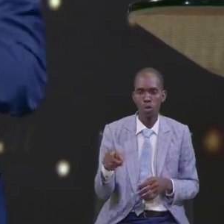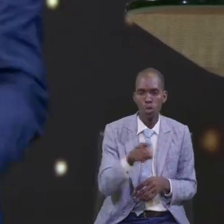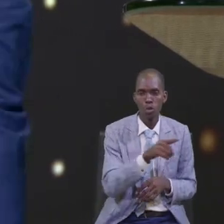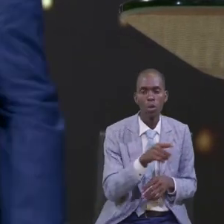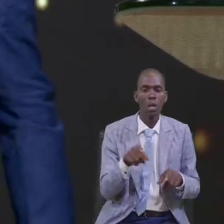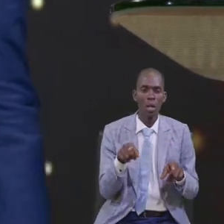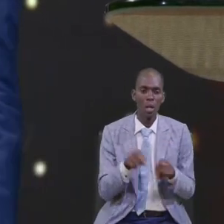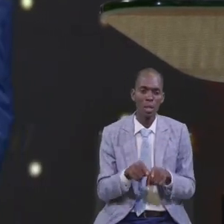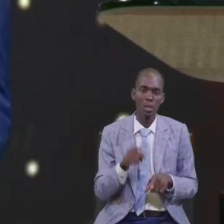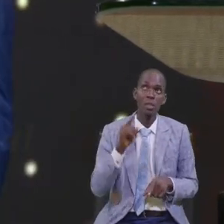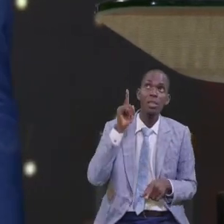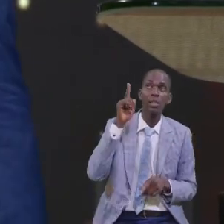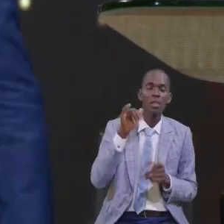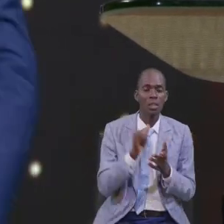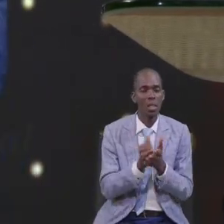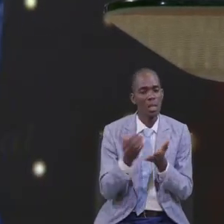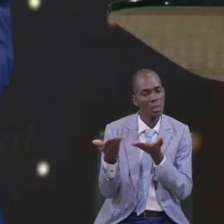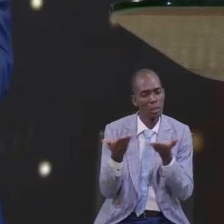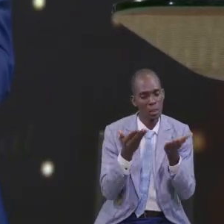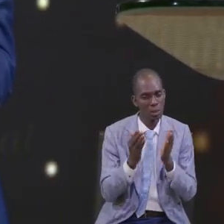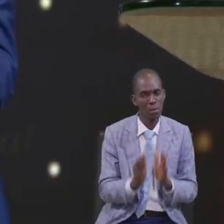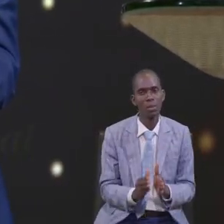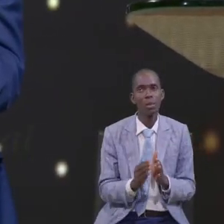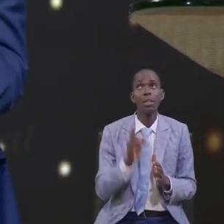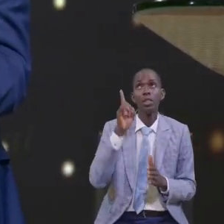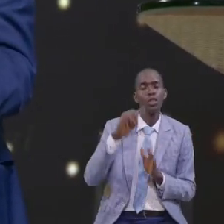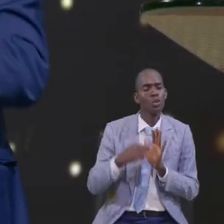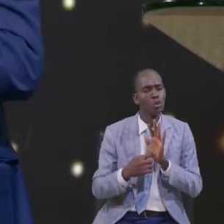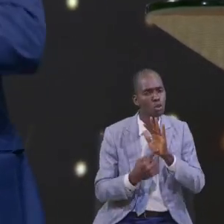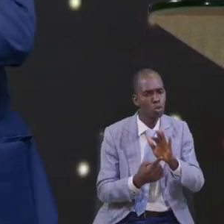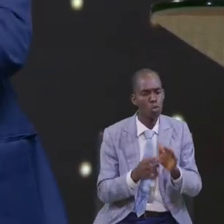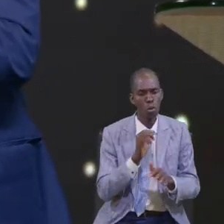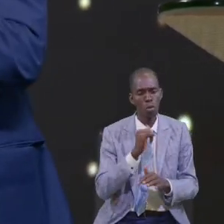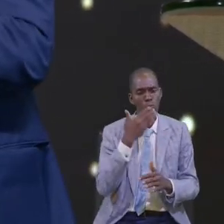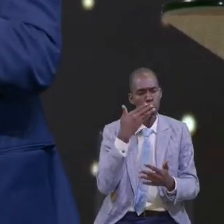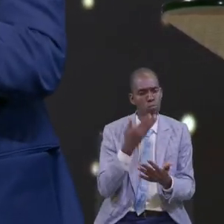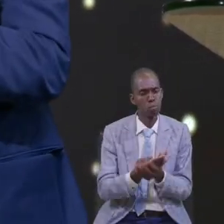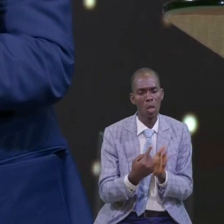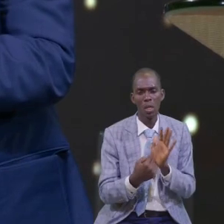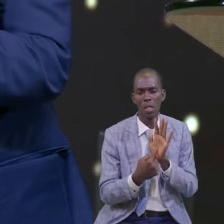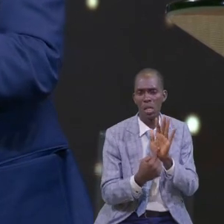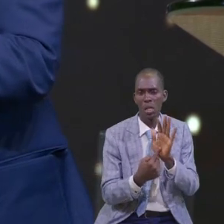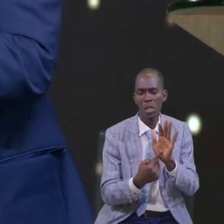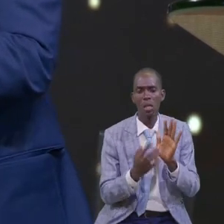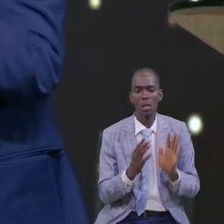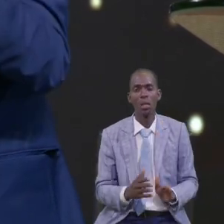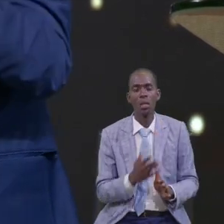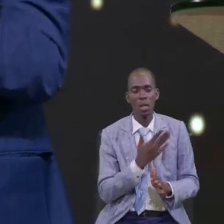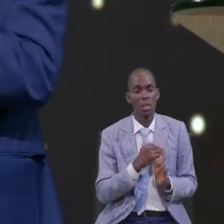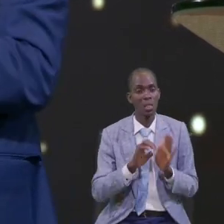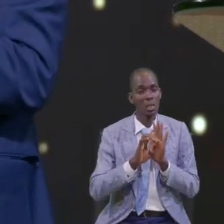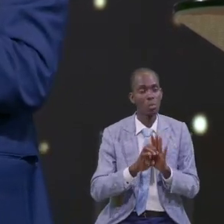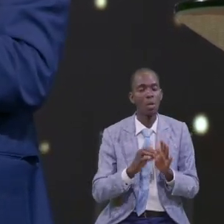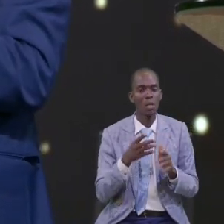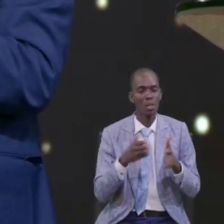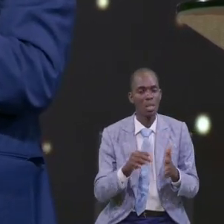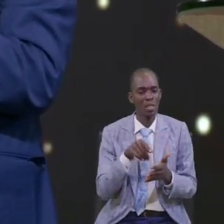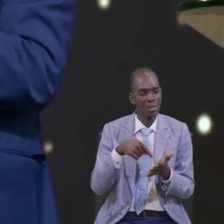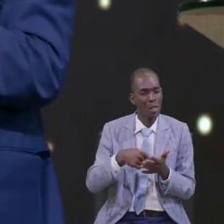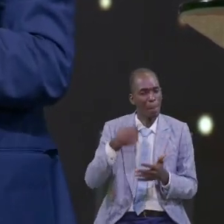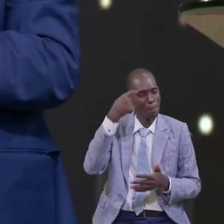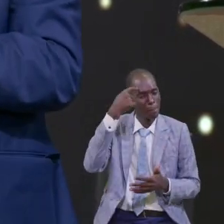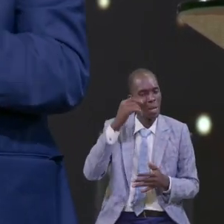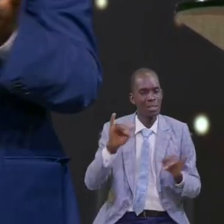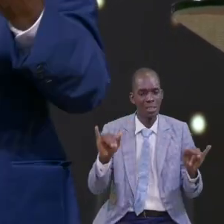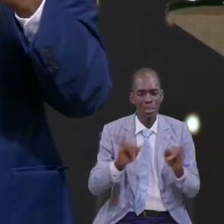that serveth. It shows us the model, it shows us the example, and you have that mind in you. Let this mind